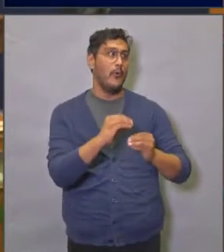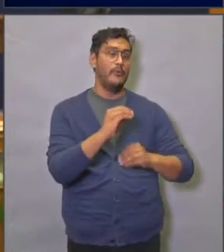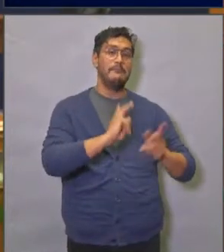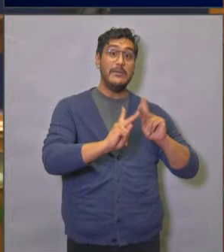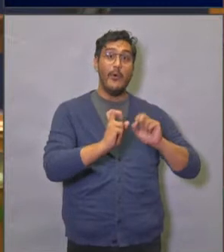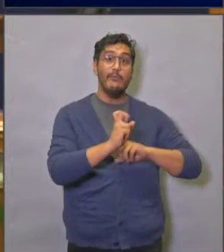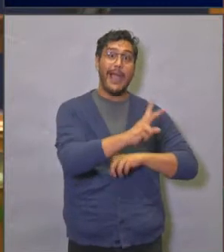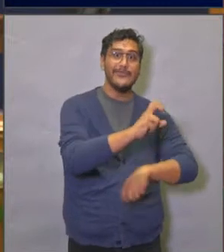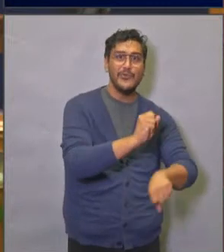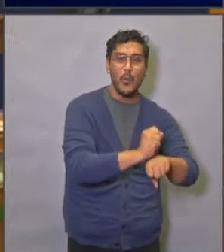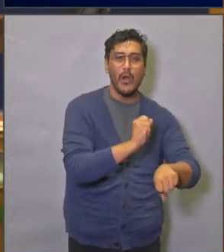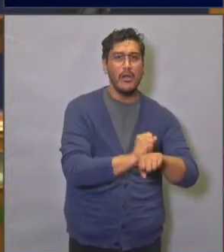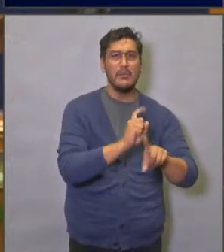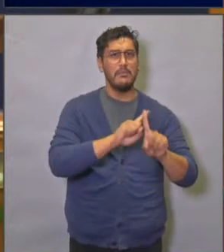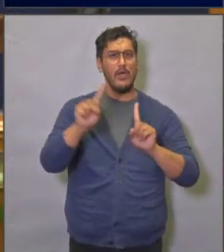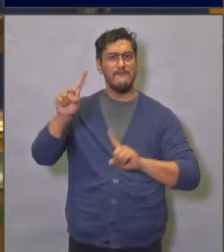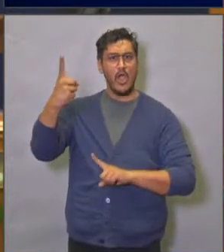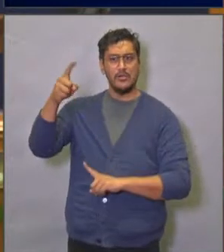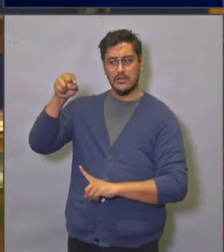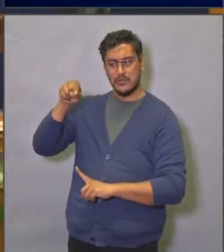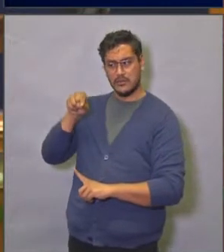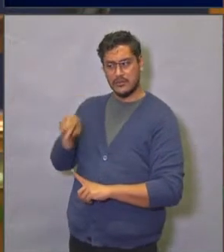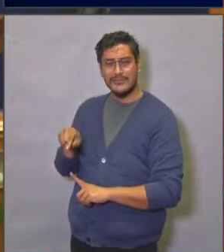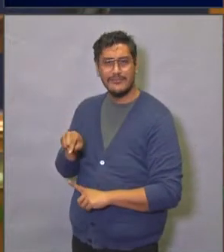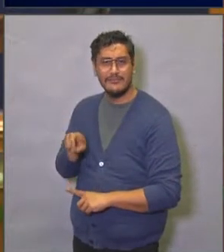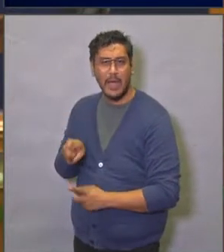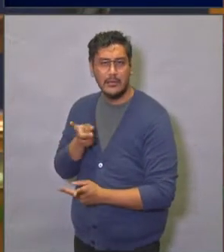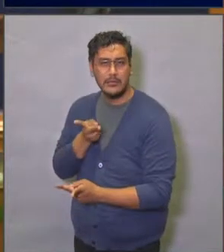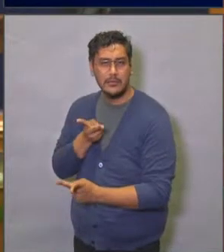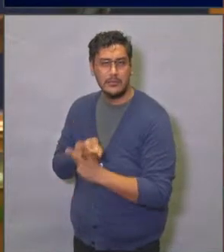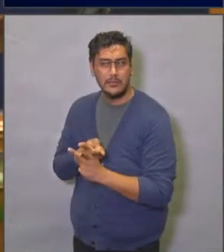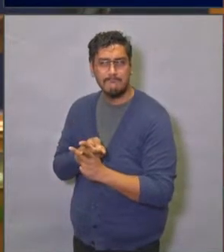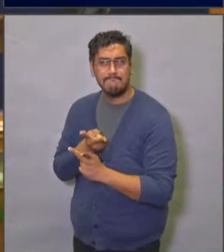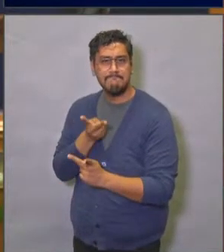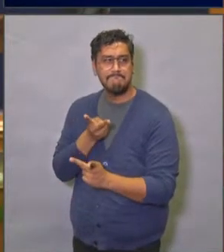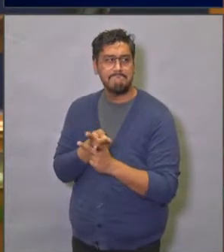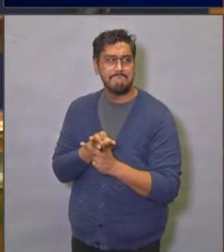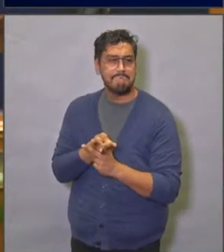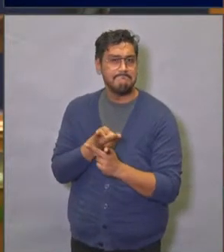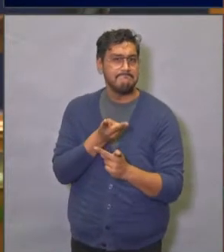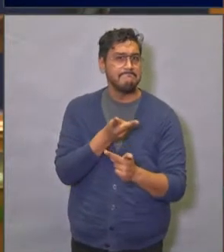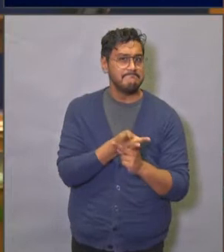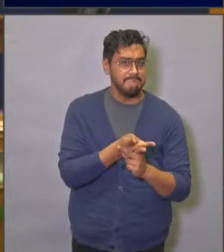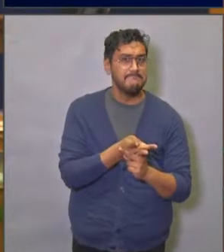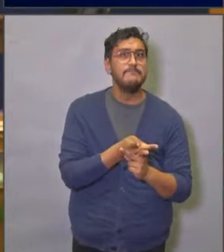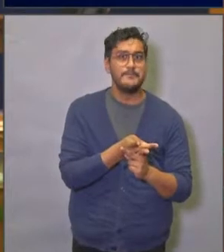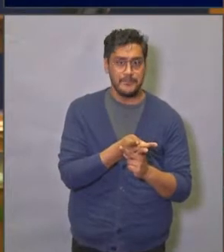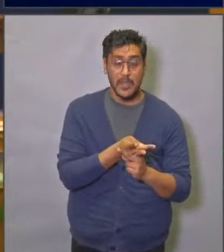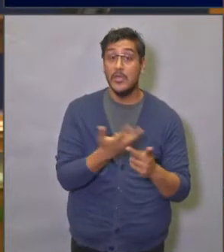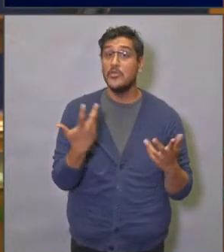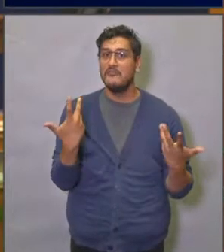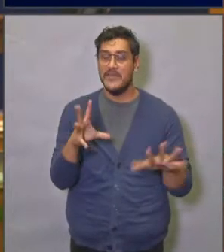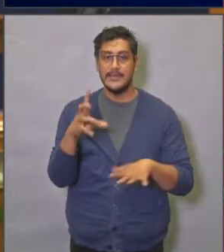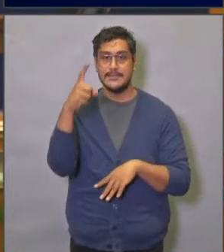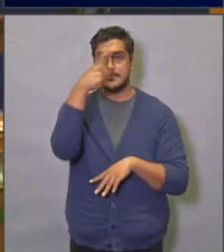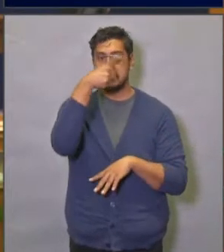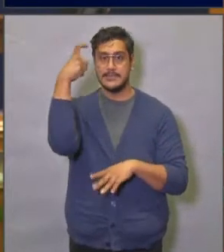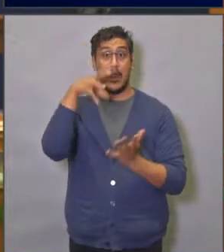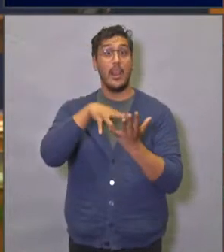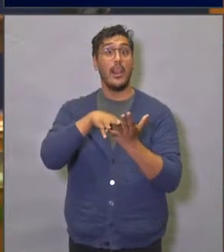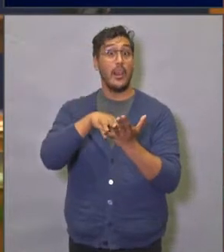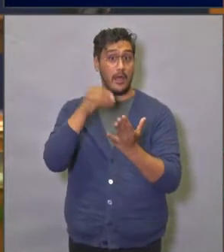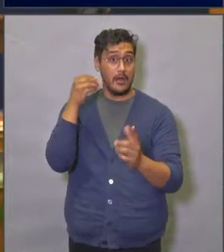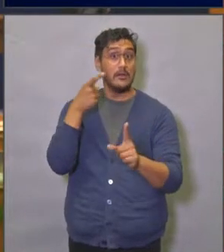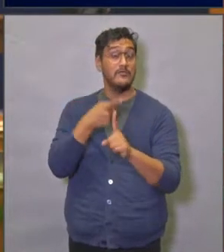work, without applying us the same level of caution that we've been applying the last few weeks. I think we learned a lot from what